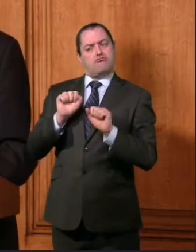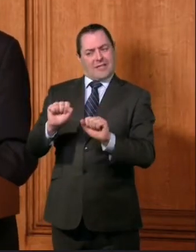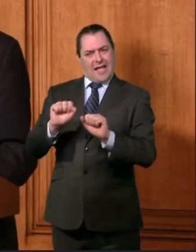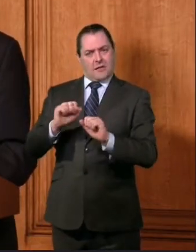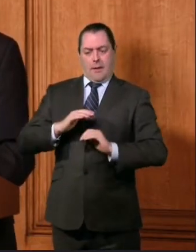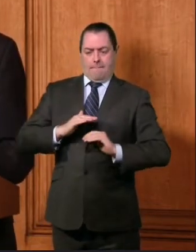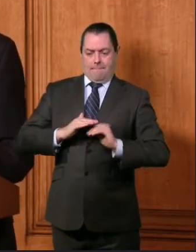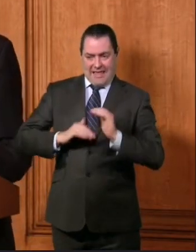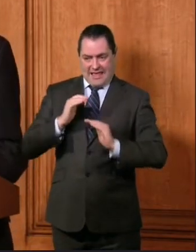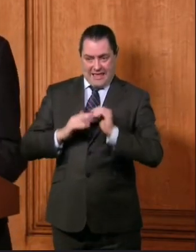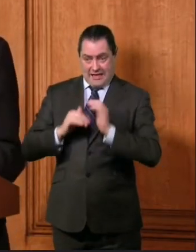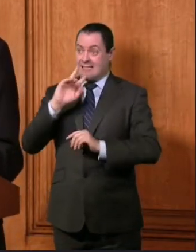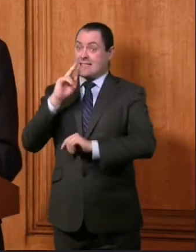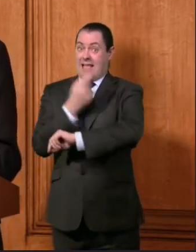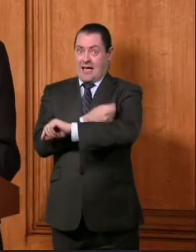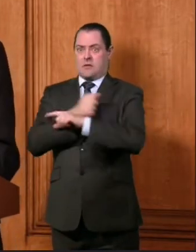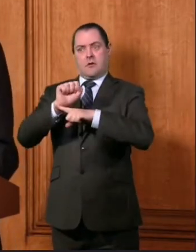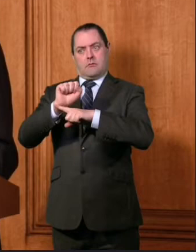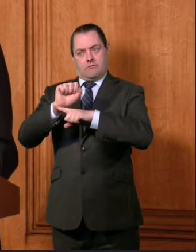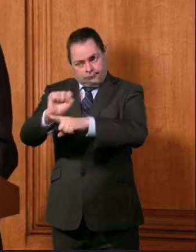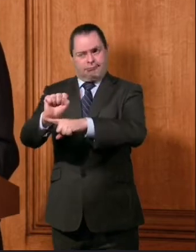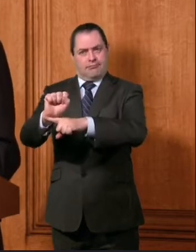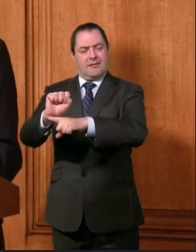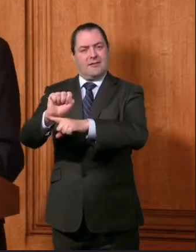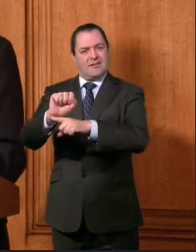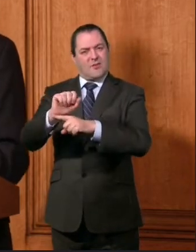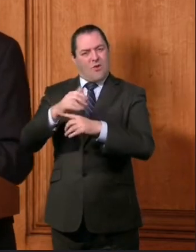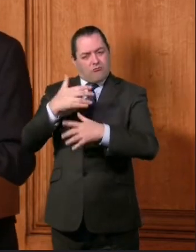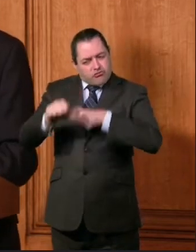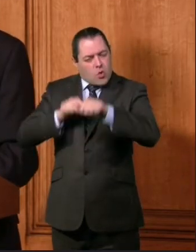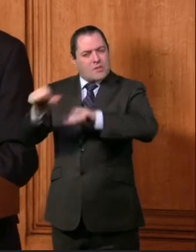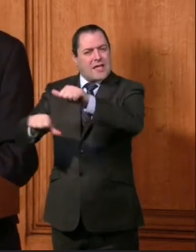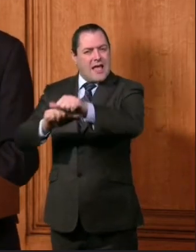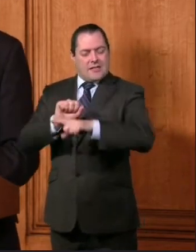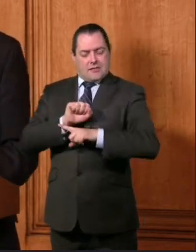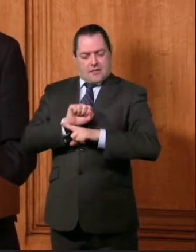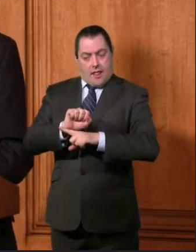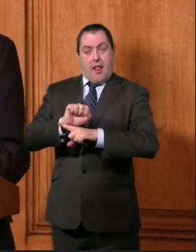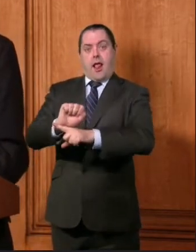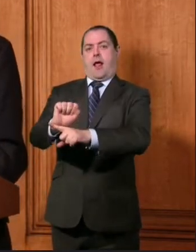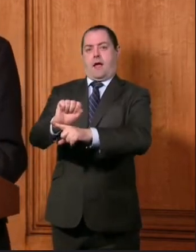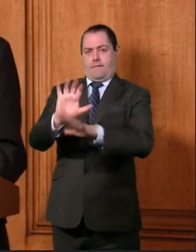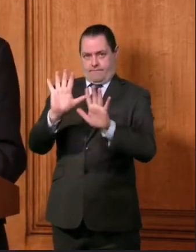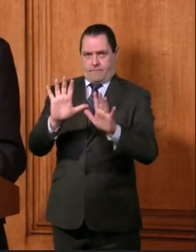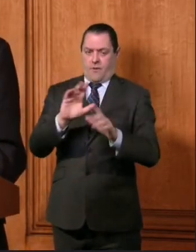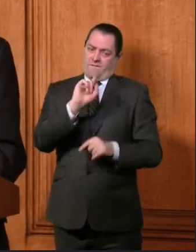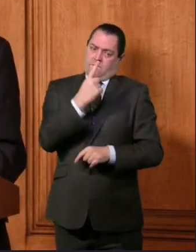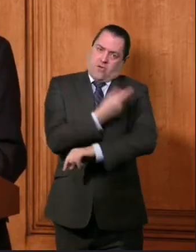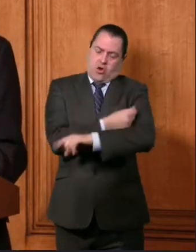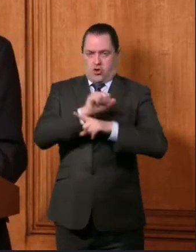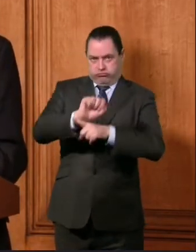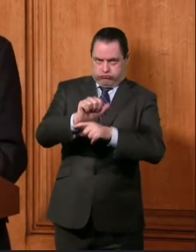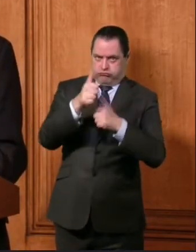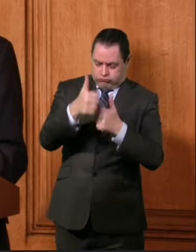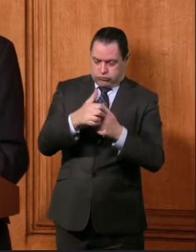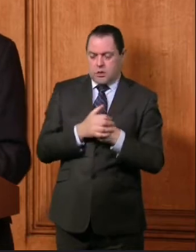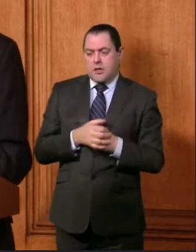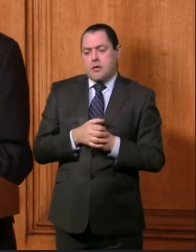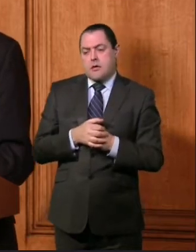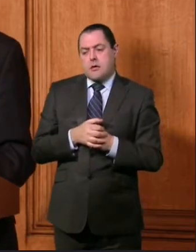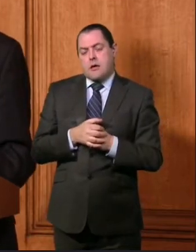as new data comes in, but there are several lines of data that make us think it is likely that once you get protection initially,